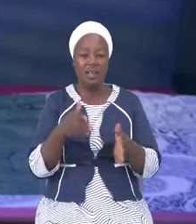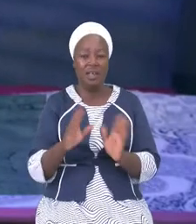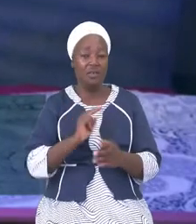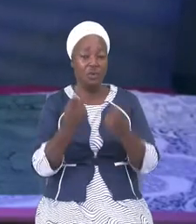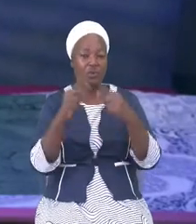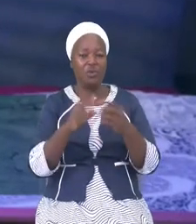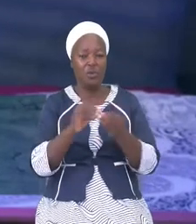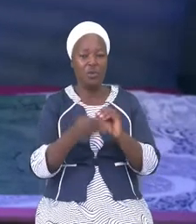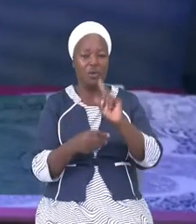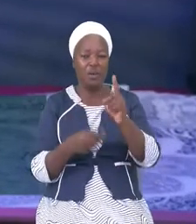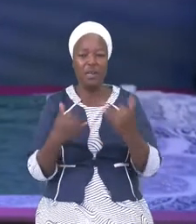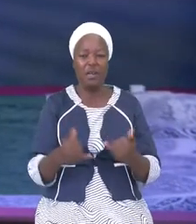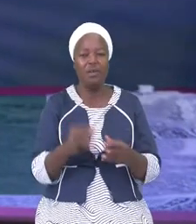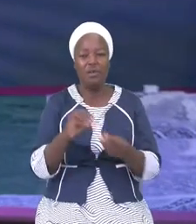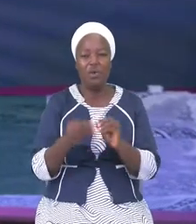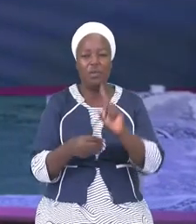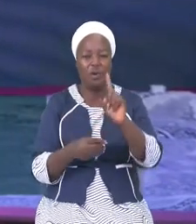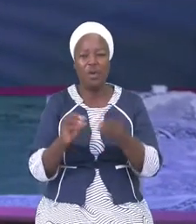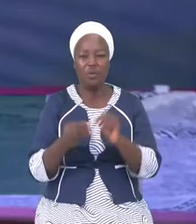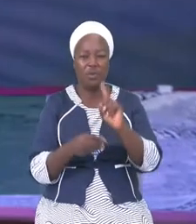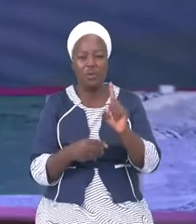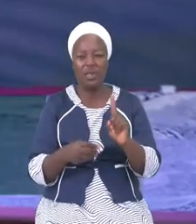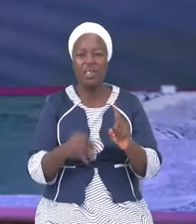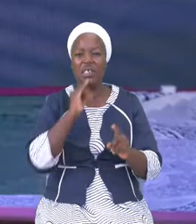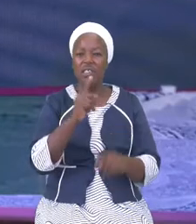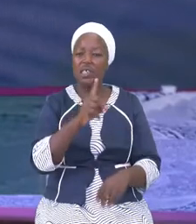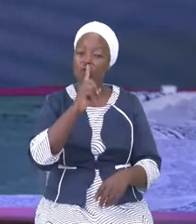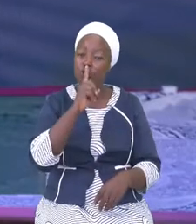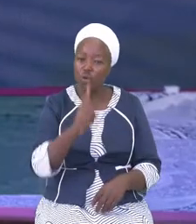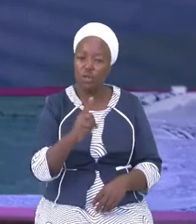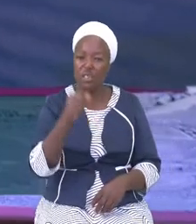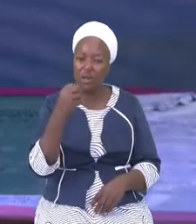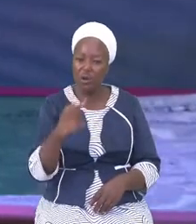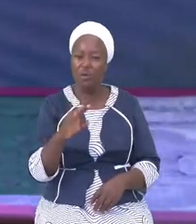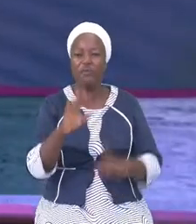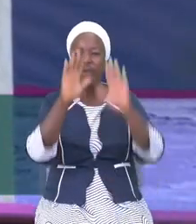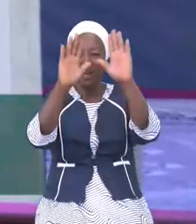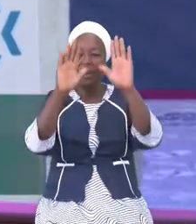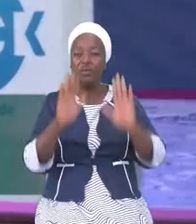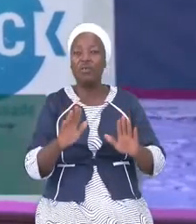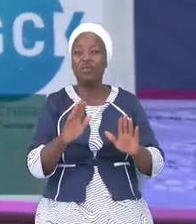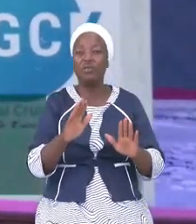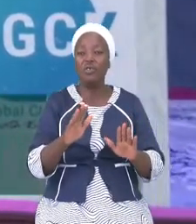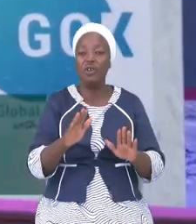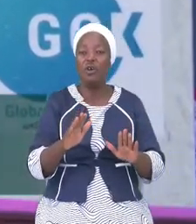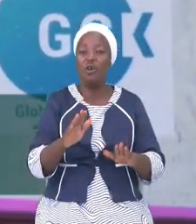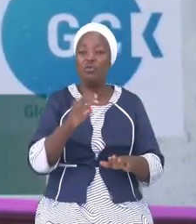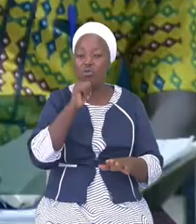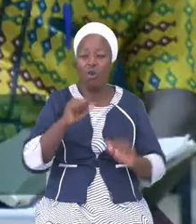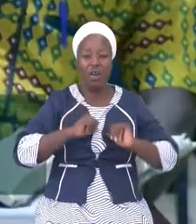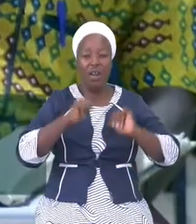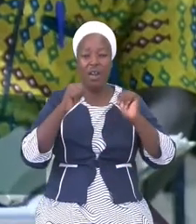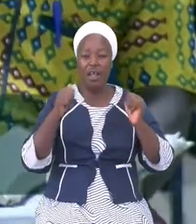number one. Number one is the surety of miraculous,